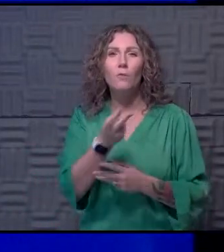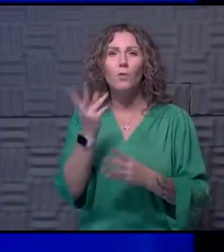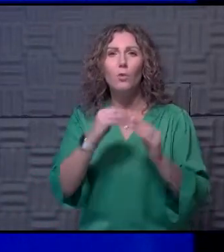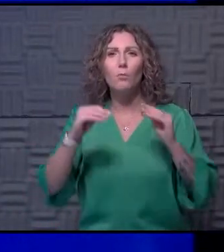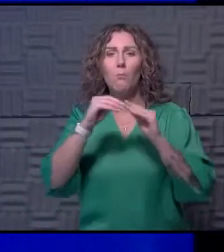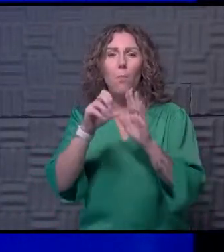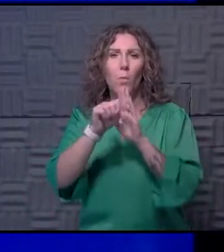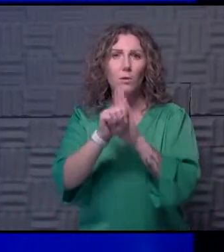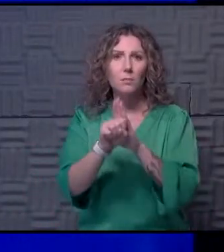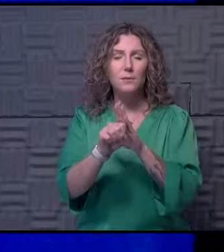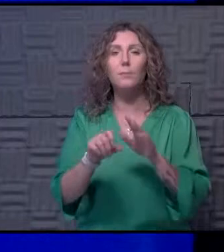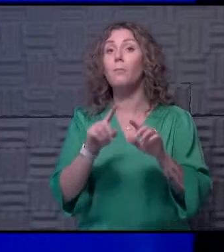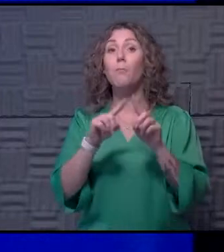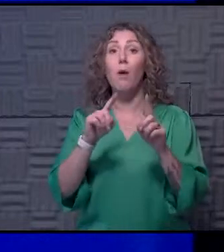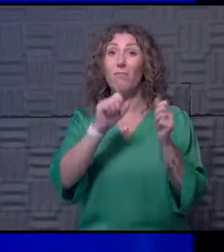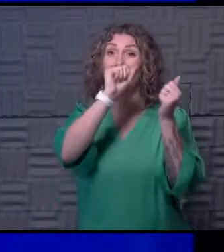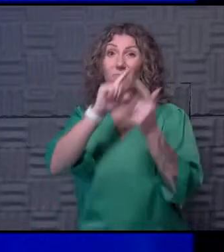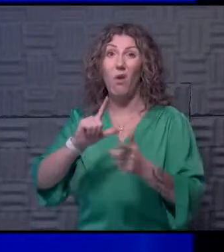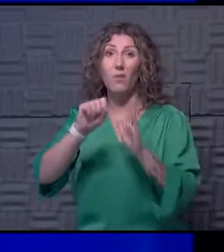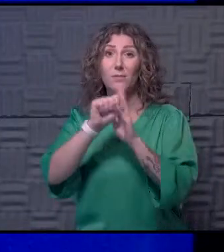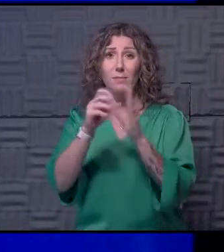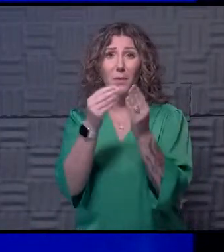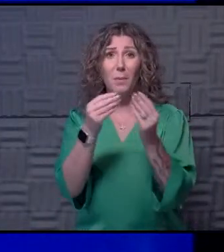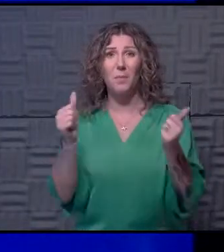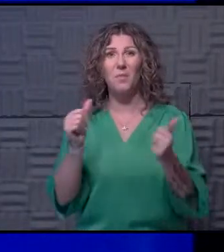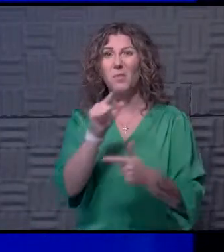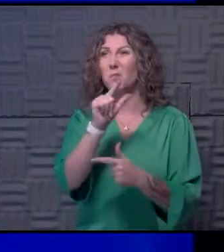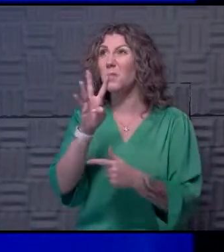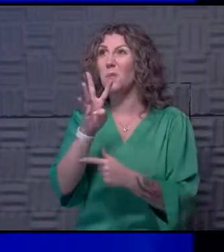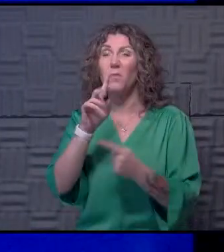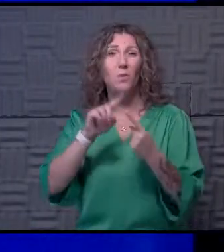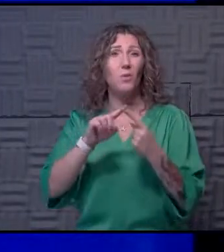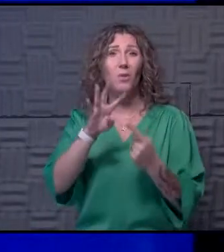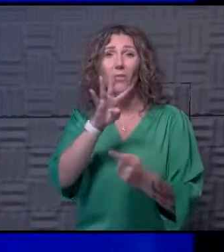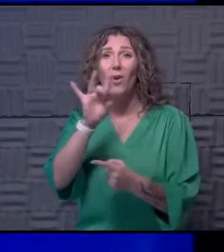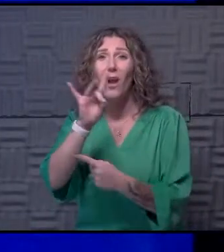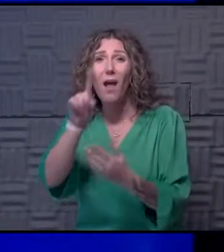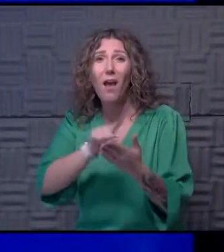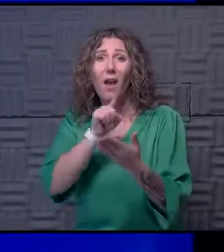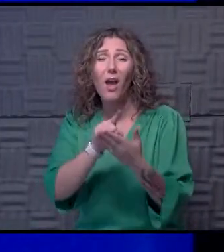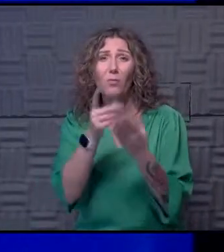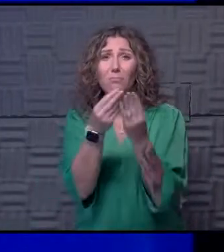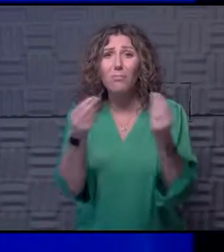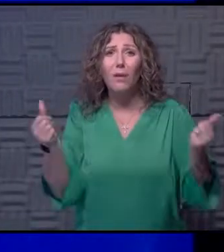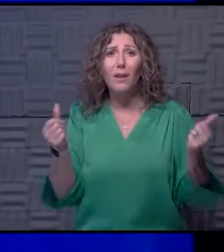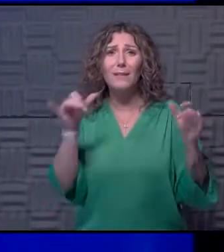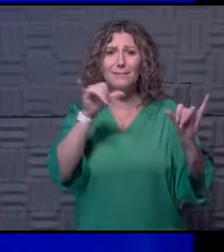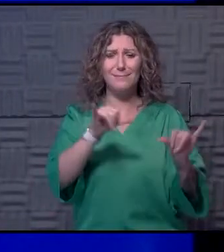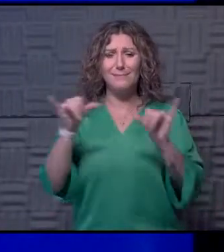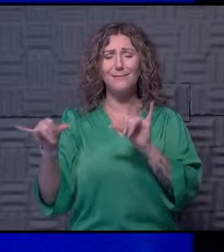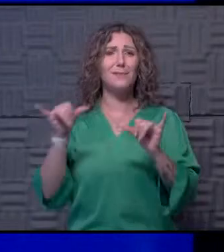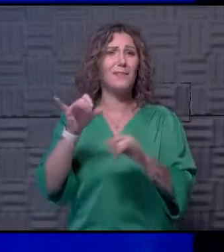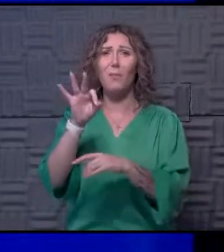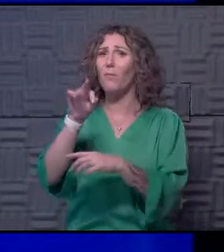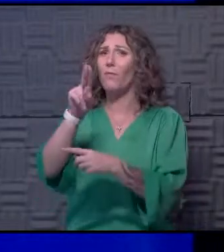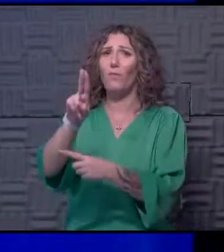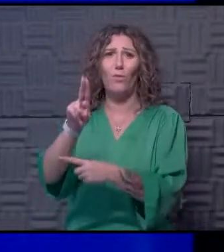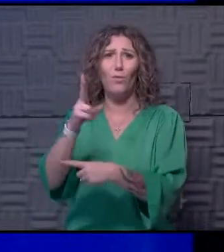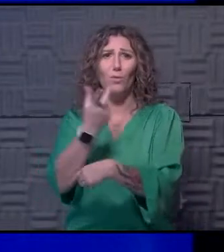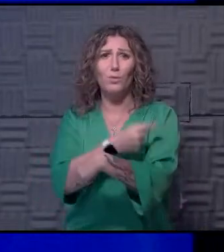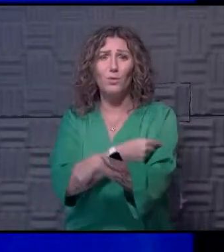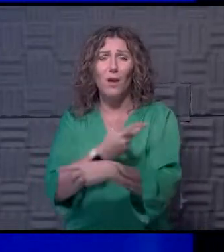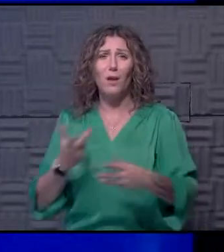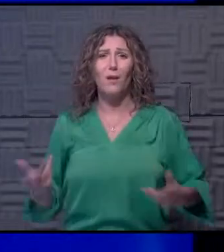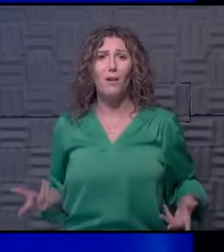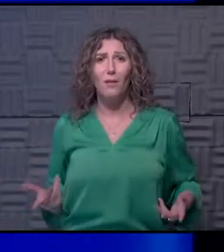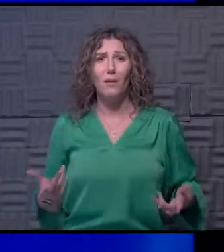symptoms with it. But all of these symptoms do go away in 24 to 48 hours. And again, folks, it's the same thing you get with influenza in